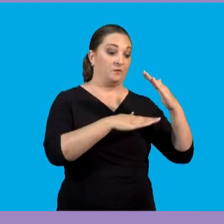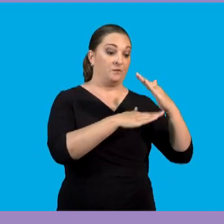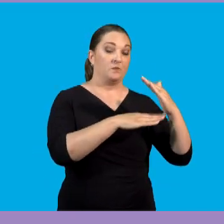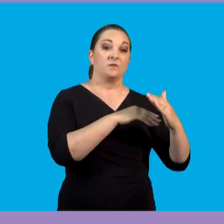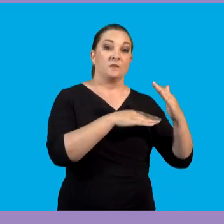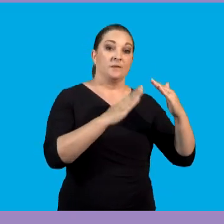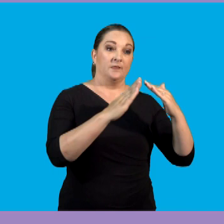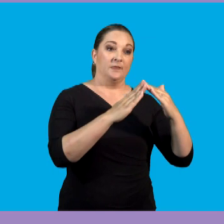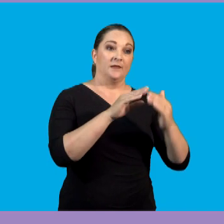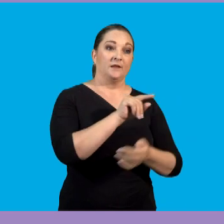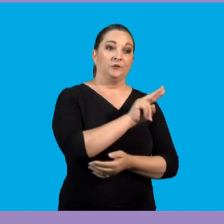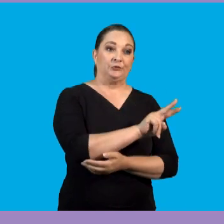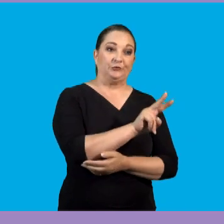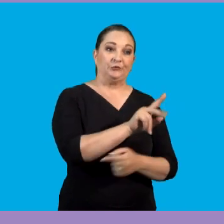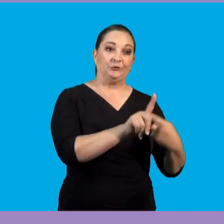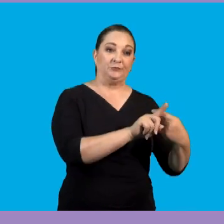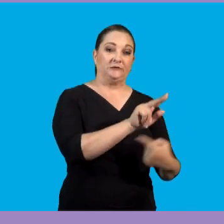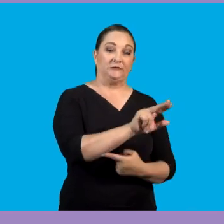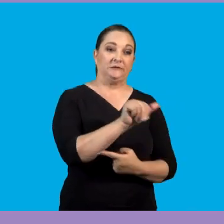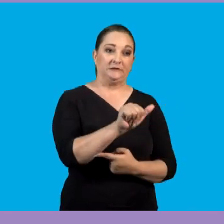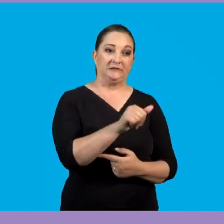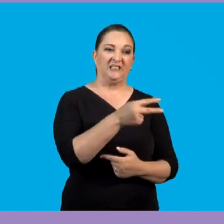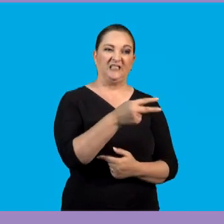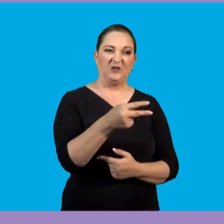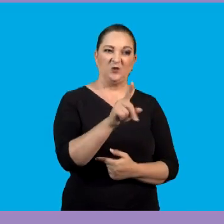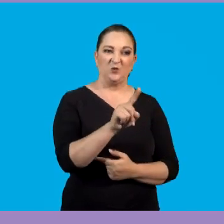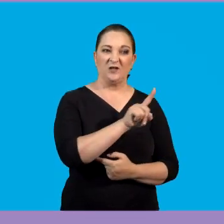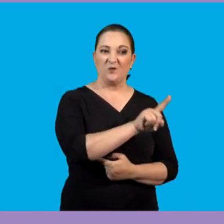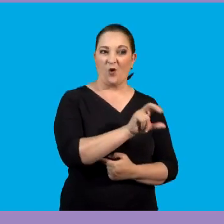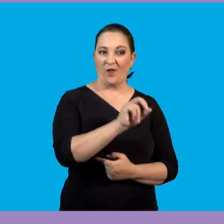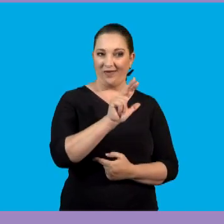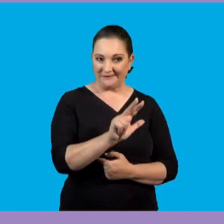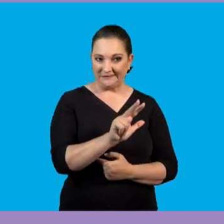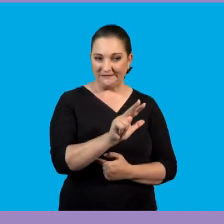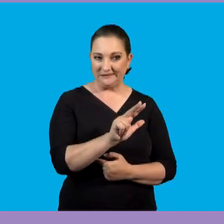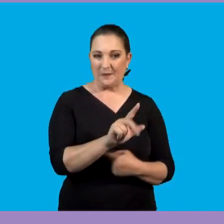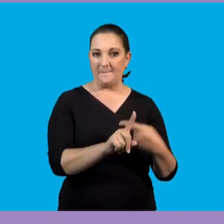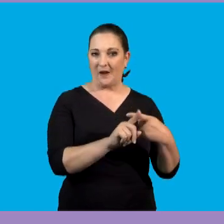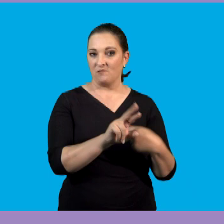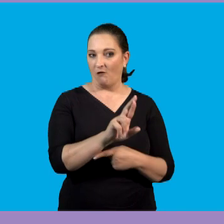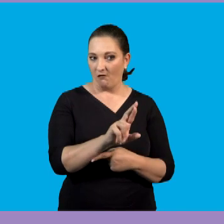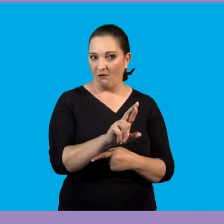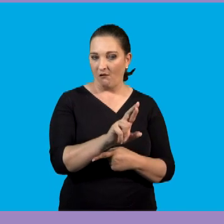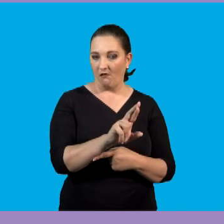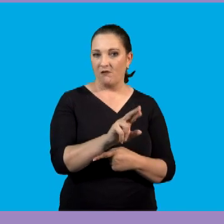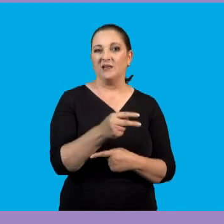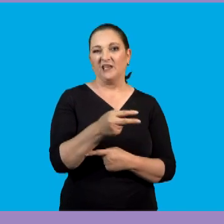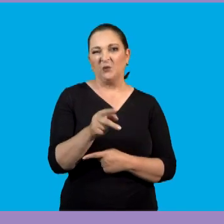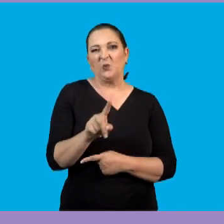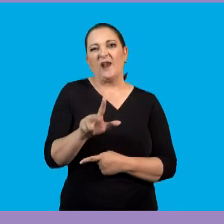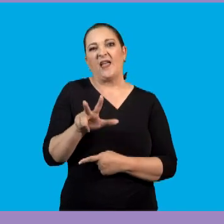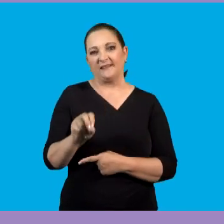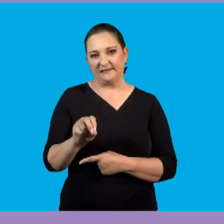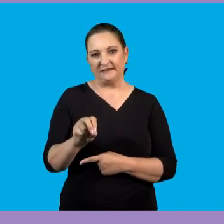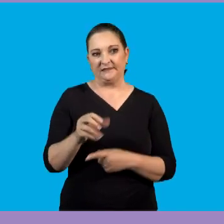108 degrees plus angle R, that's equals to 180 degrees. And